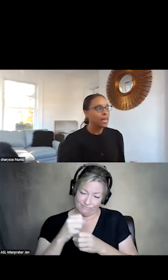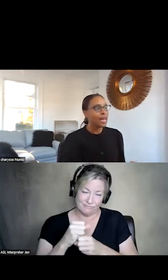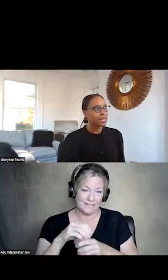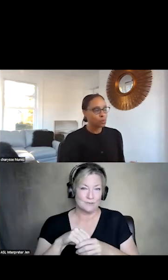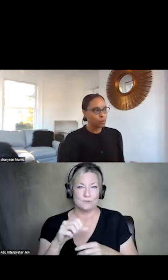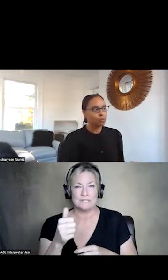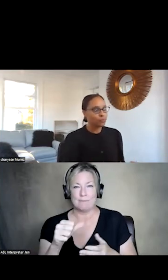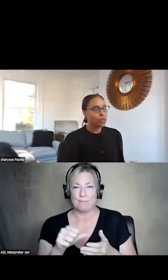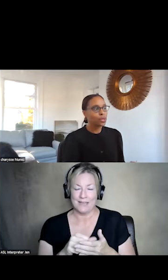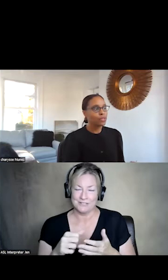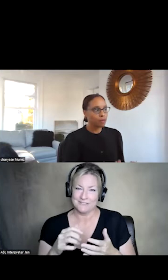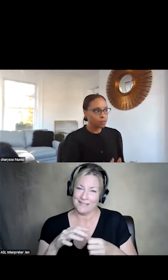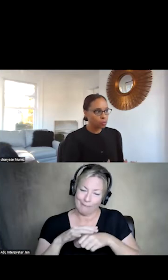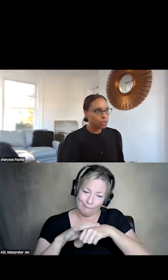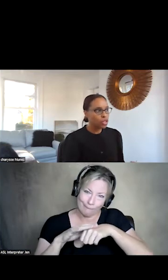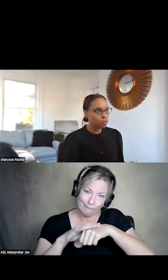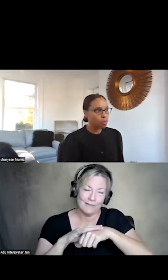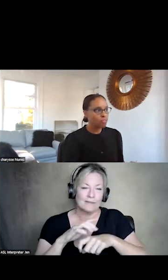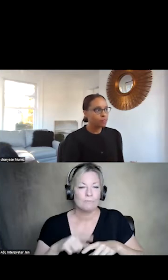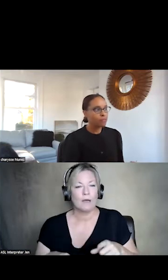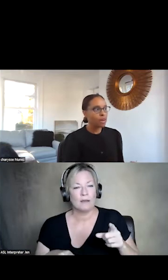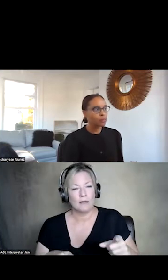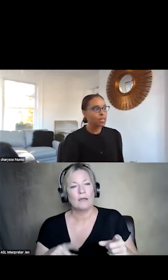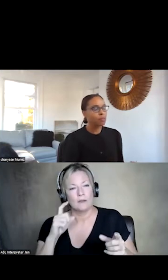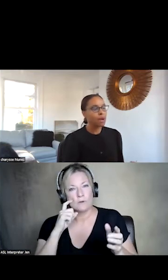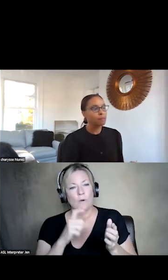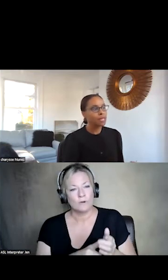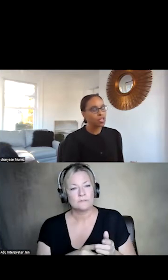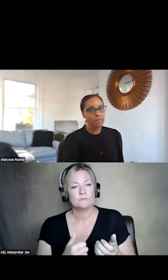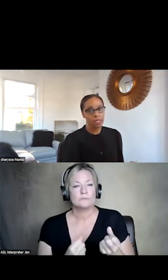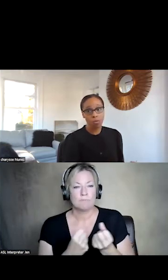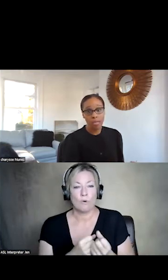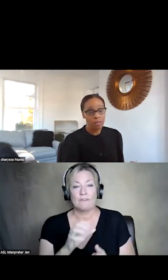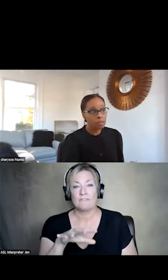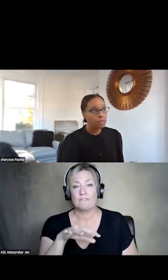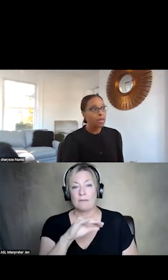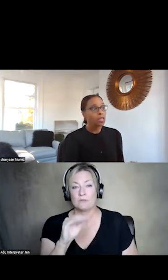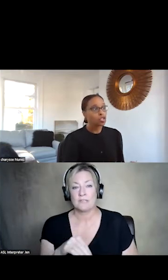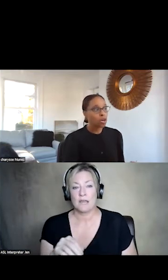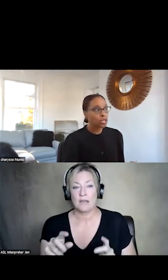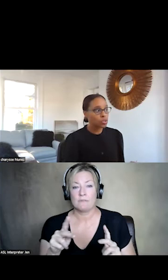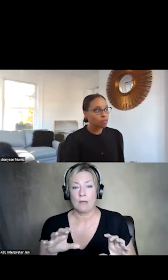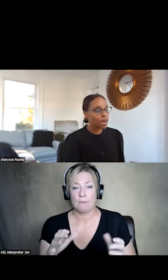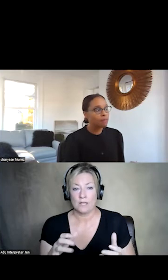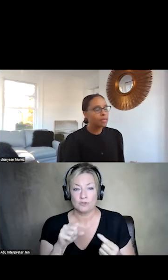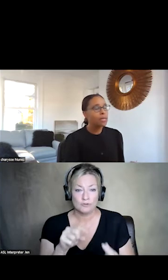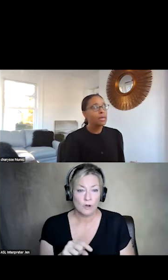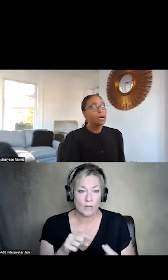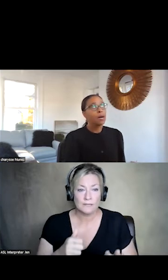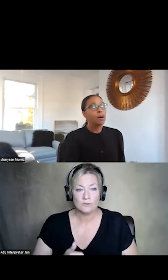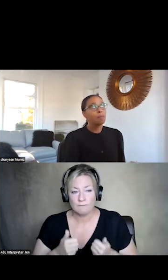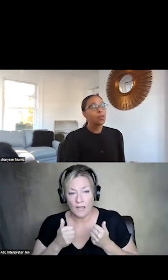opportunity, as what we've noted, to really support 55% of the population that's in crisis, struggling or